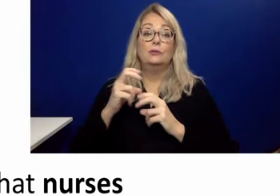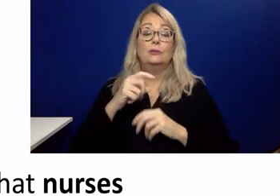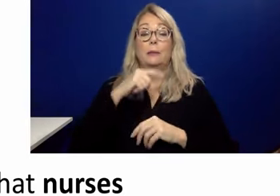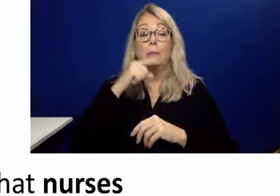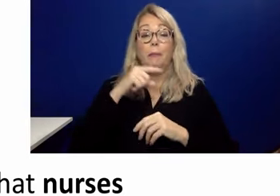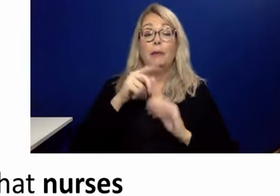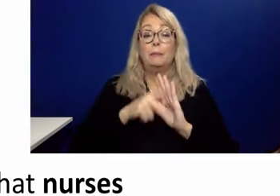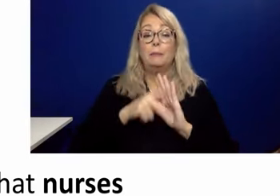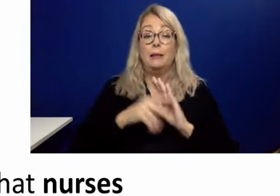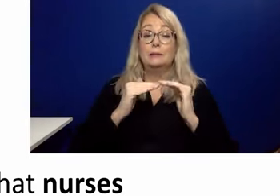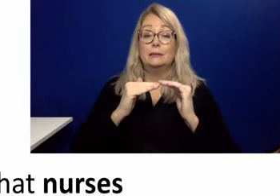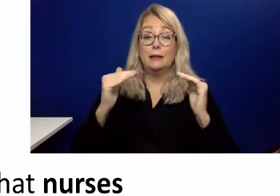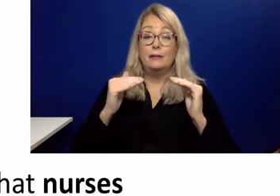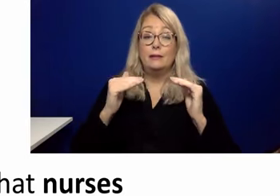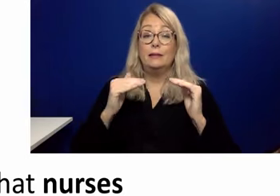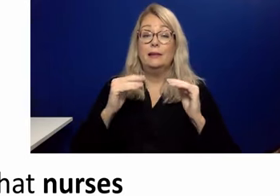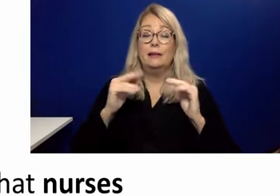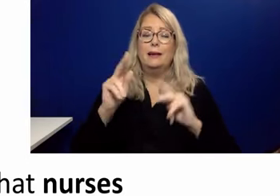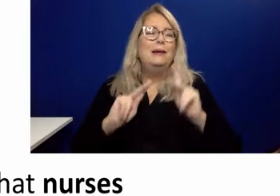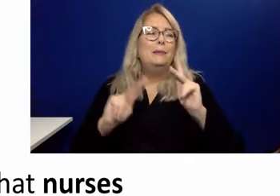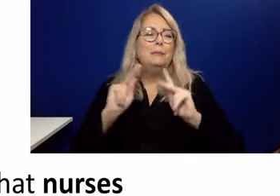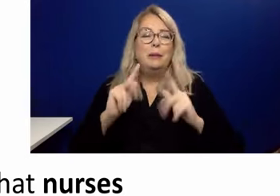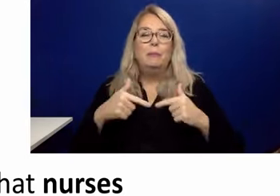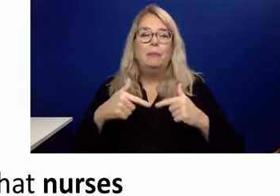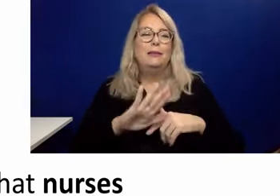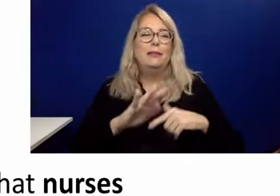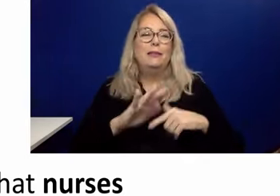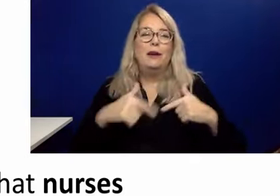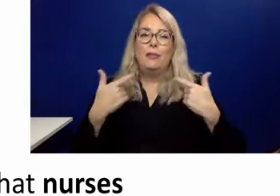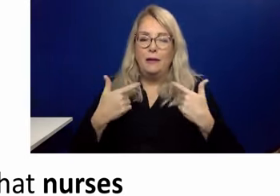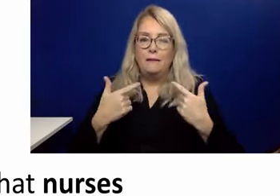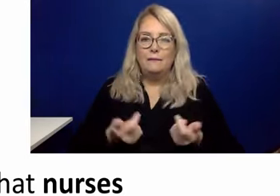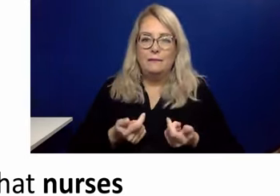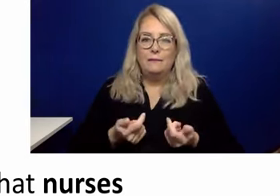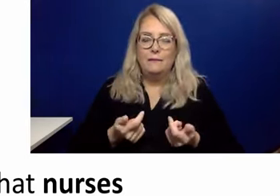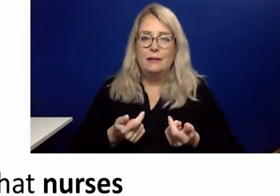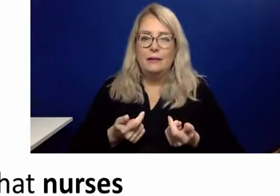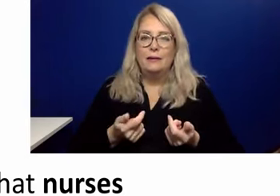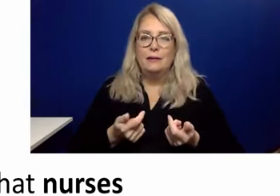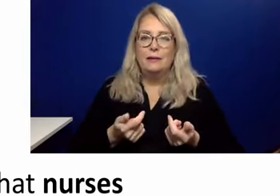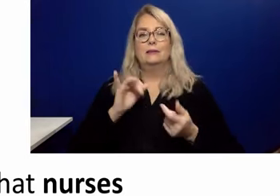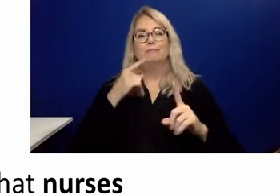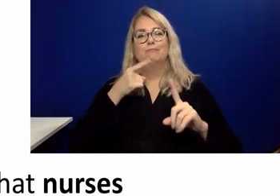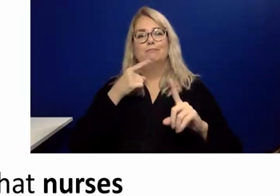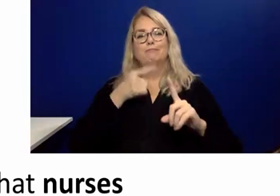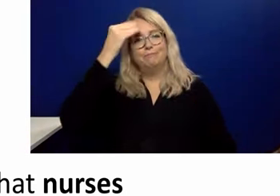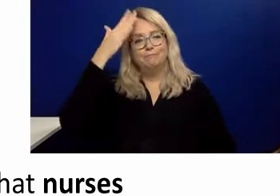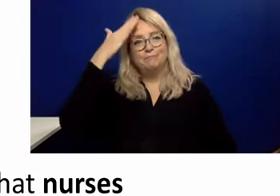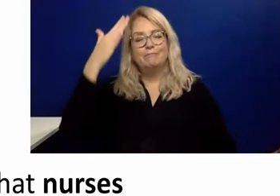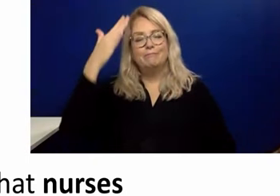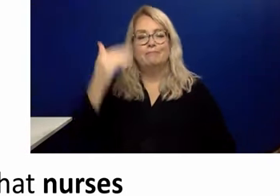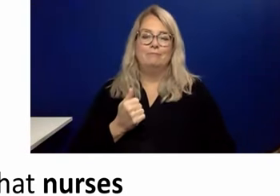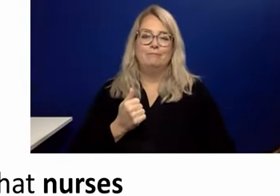lives. And I think that's the part that, we can become impact, right?